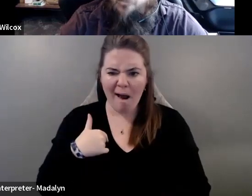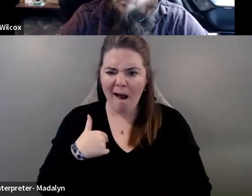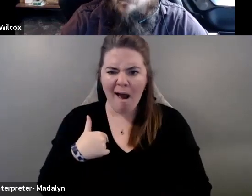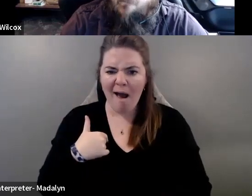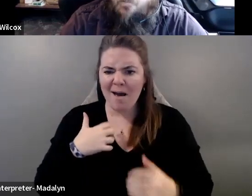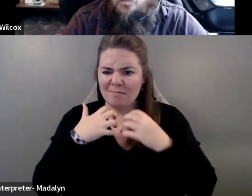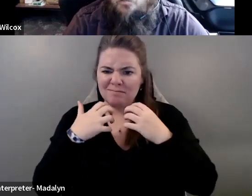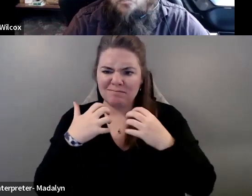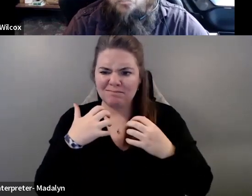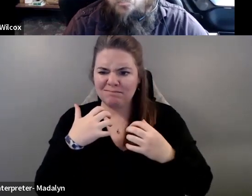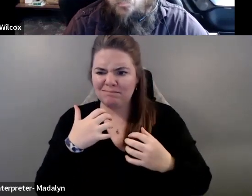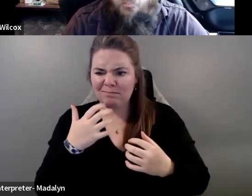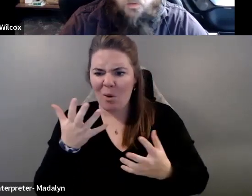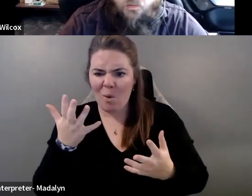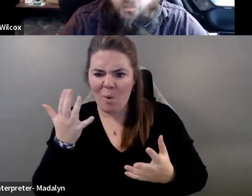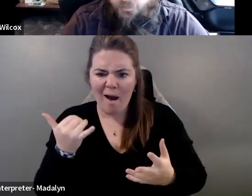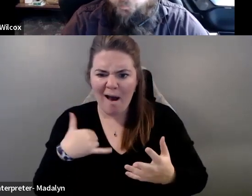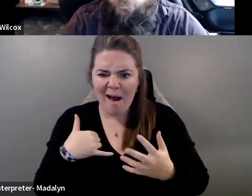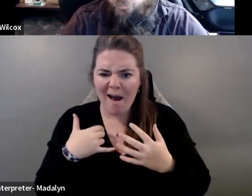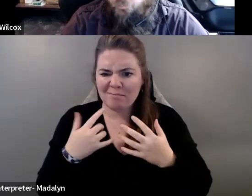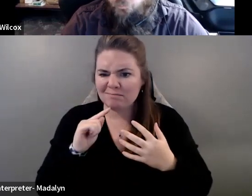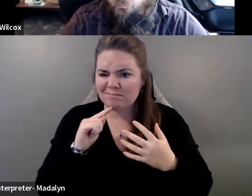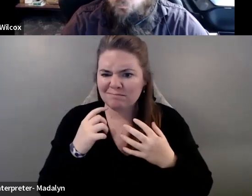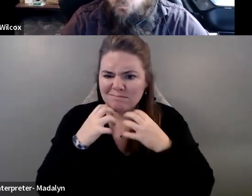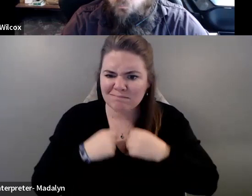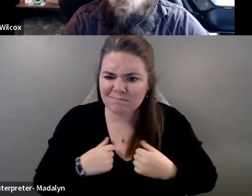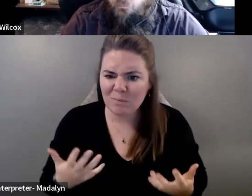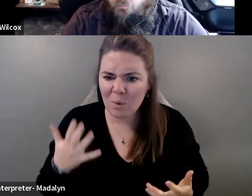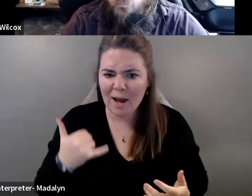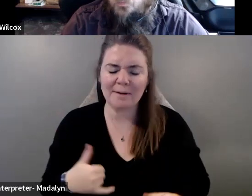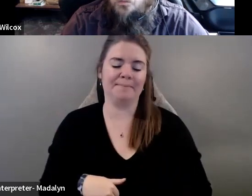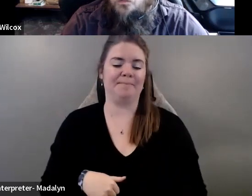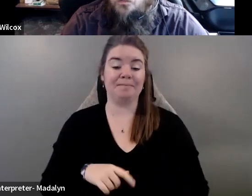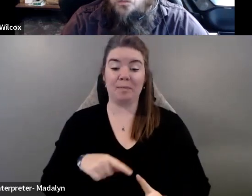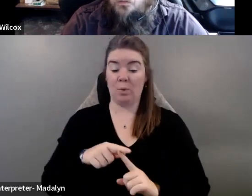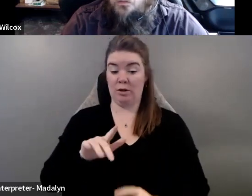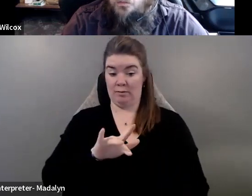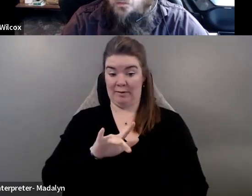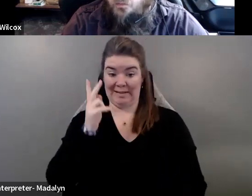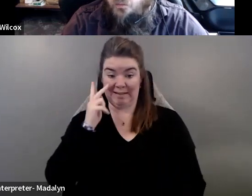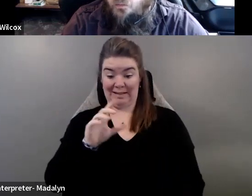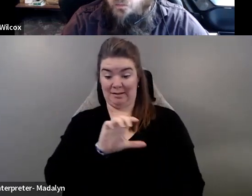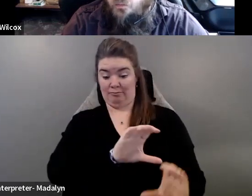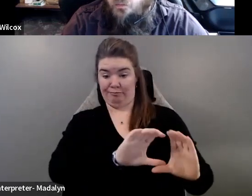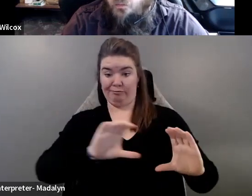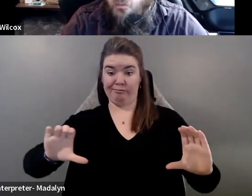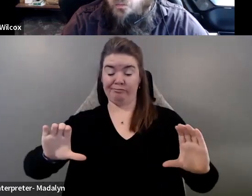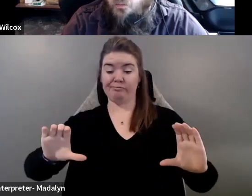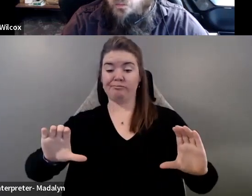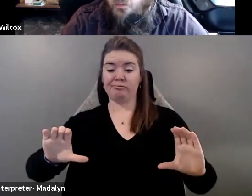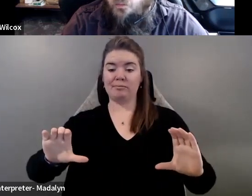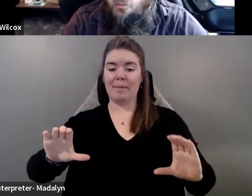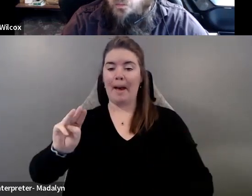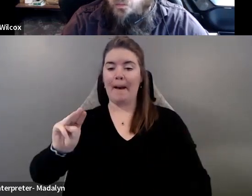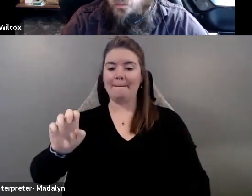items before we get started. First, when you scroll over the screen, a menu bar pops up. Depending on what device you're using, you